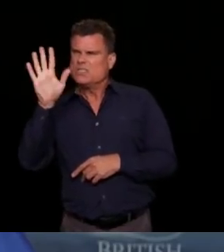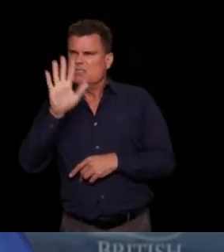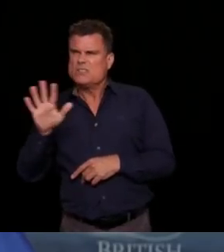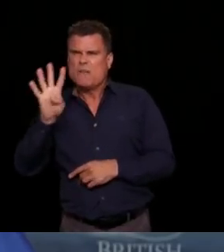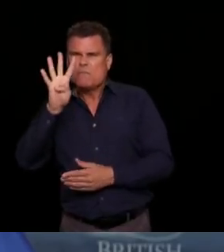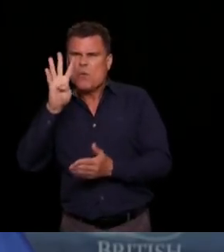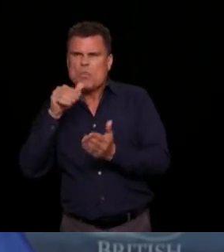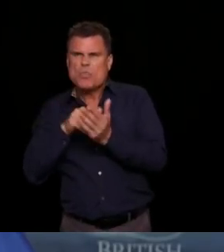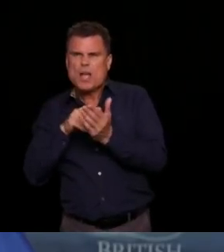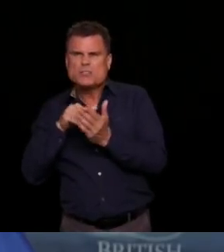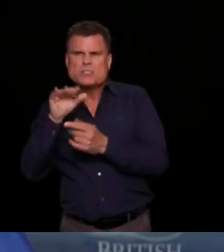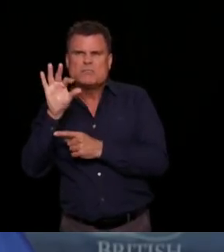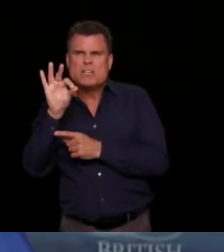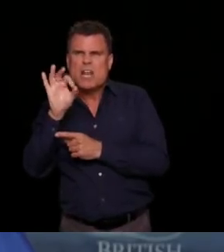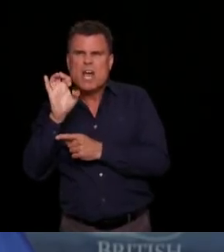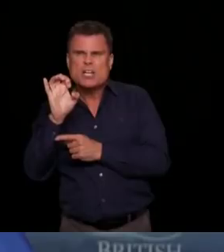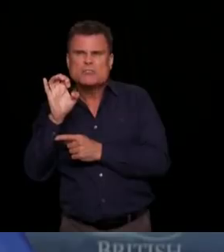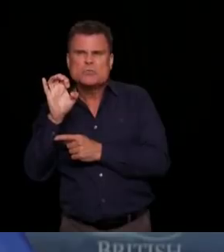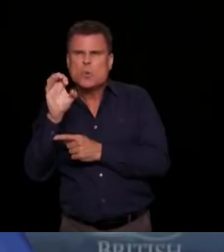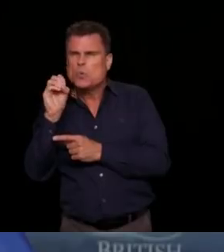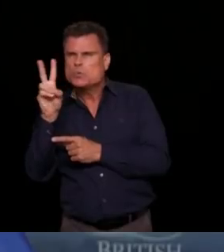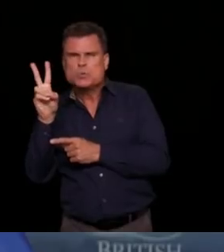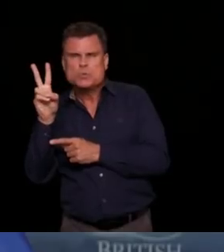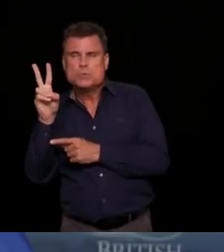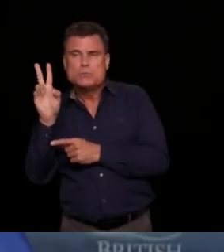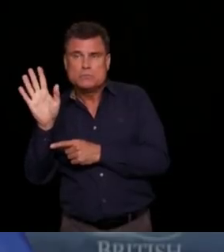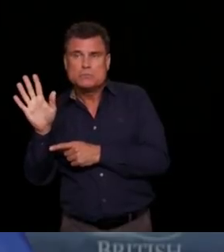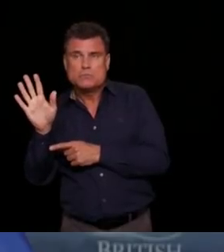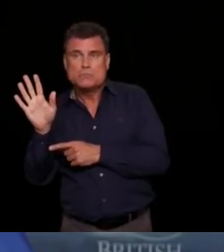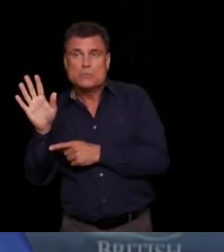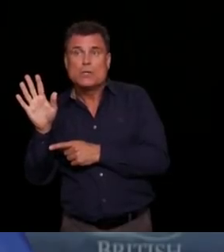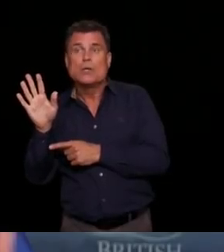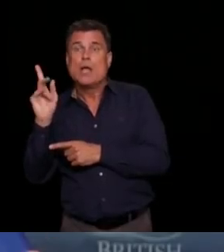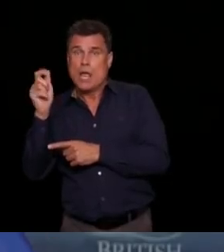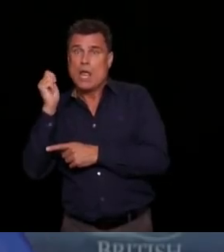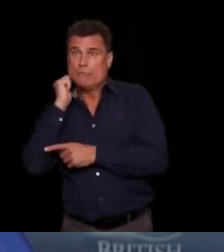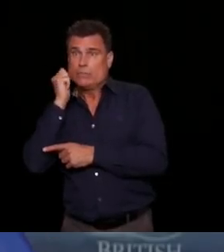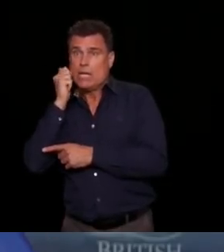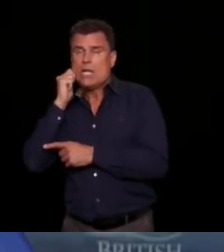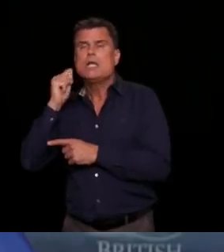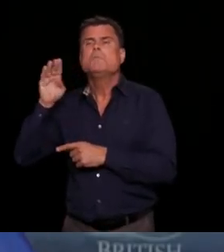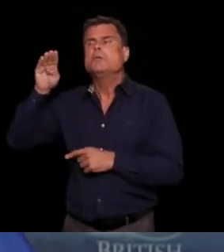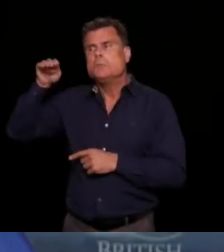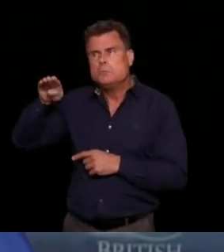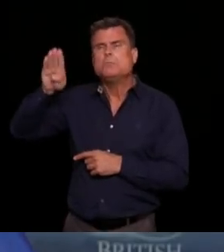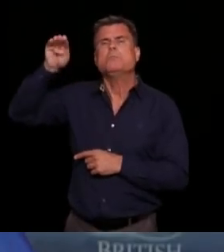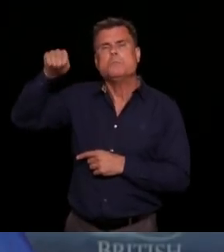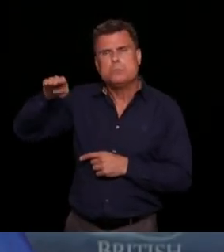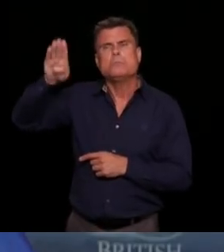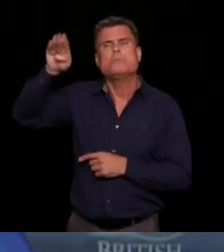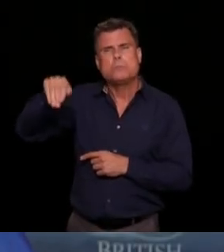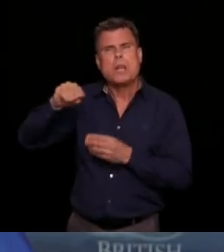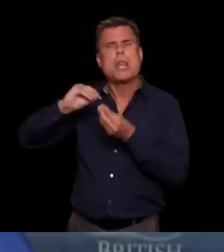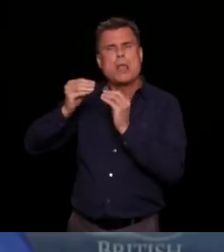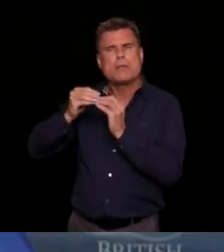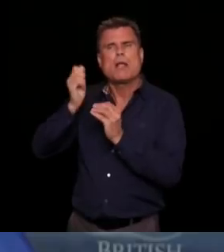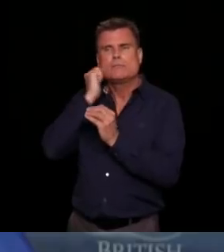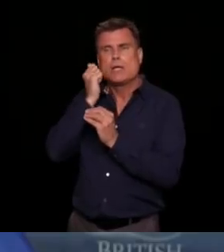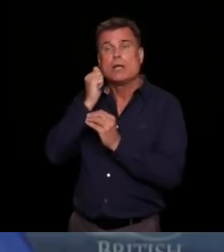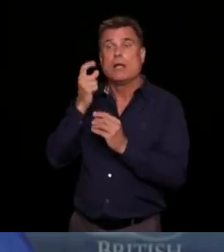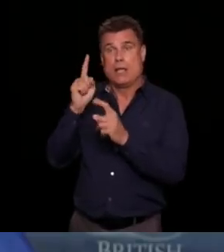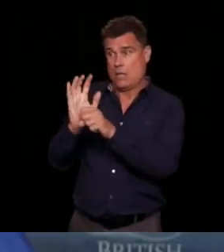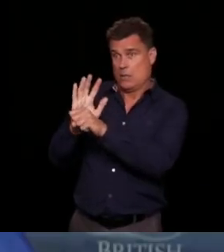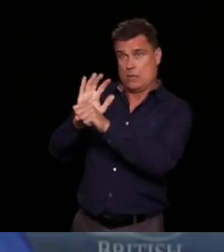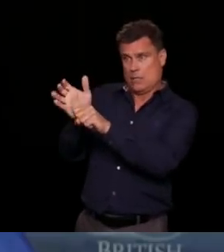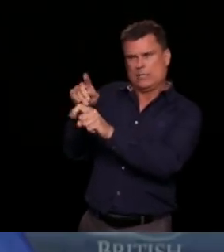was 4,902. And that has gone up and down, reflecting a little bit the ups and downs of the pandemic.